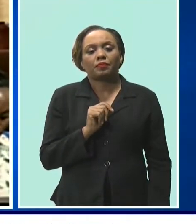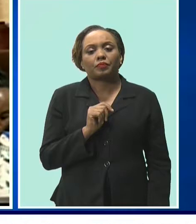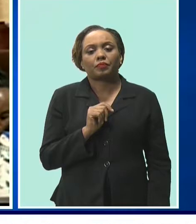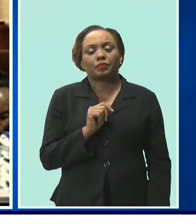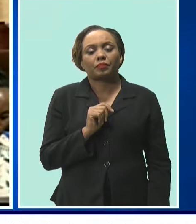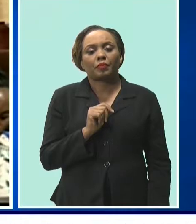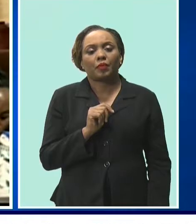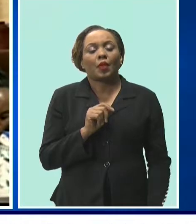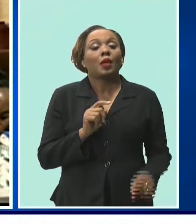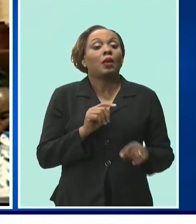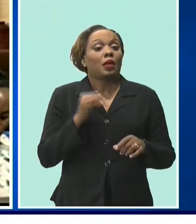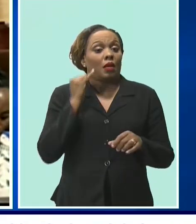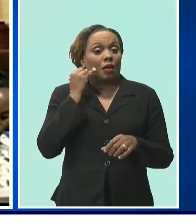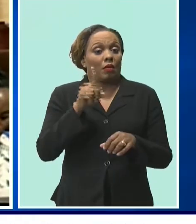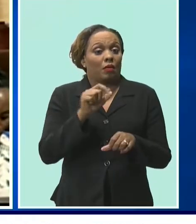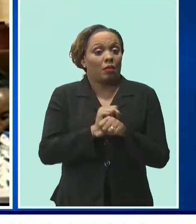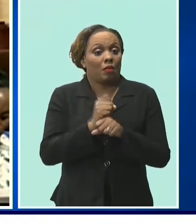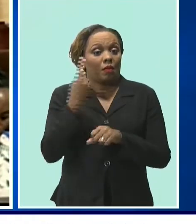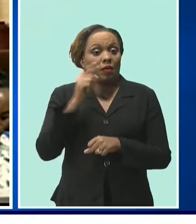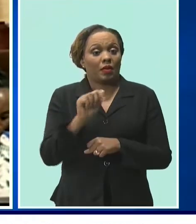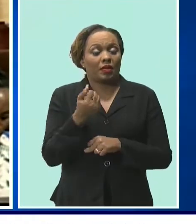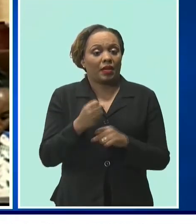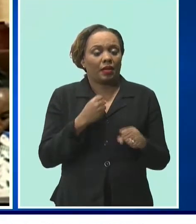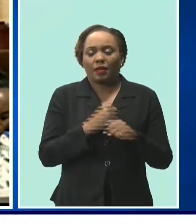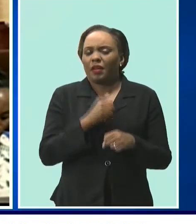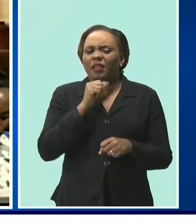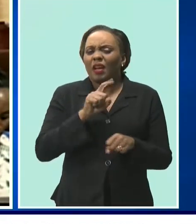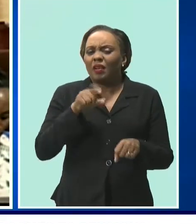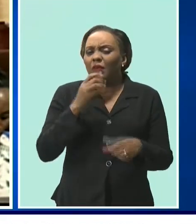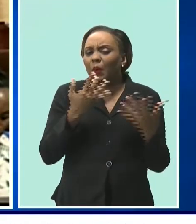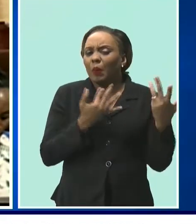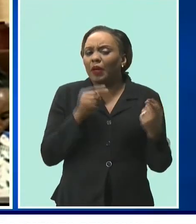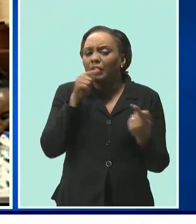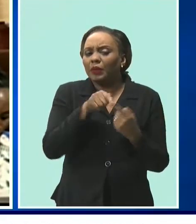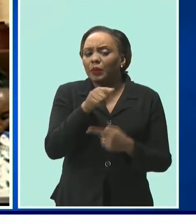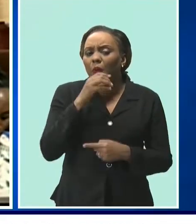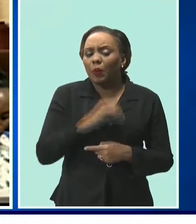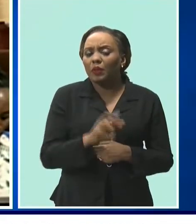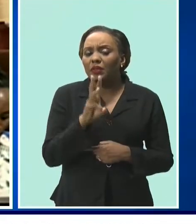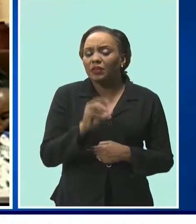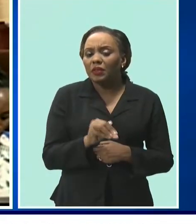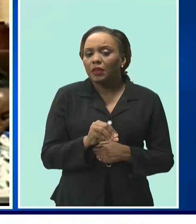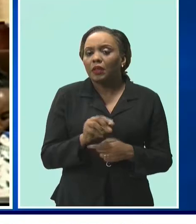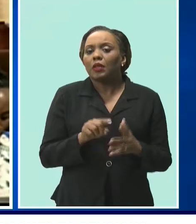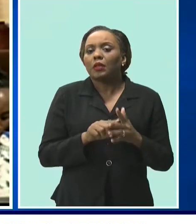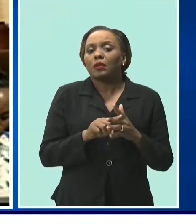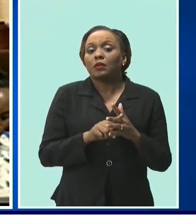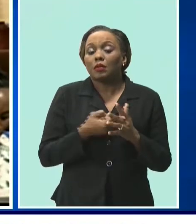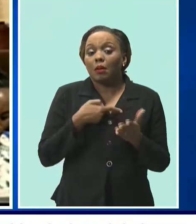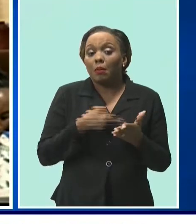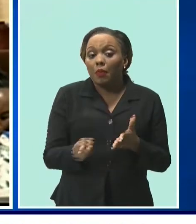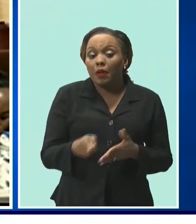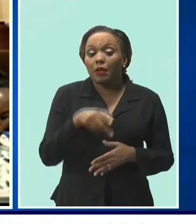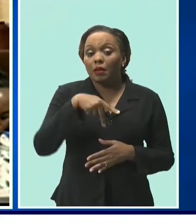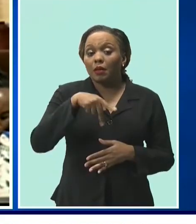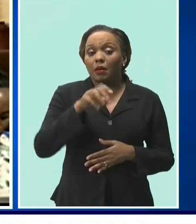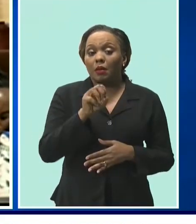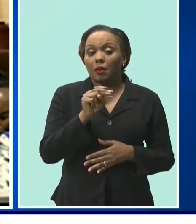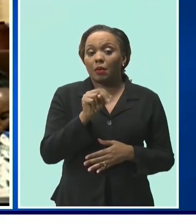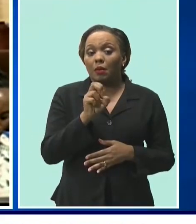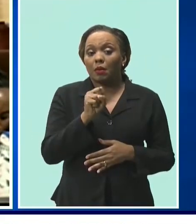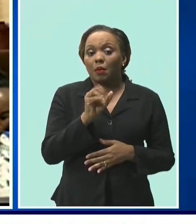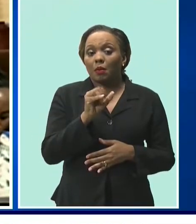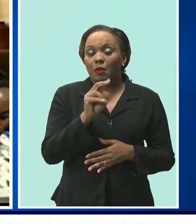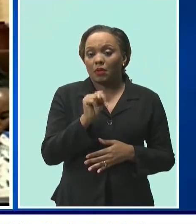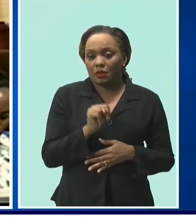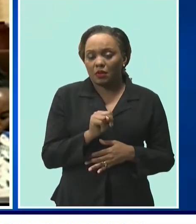as long as you got 10 years, so you don't have to wait until you're 60. So the pension is you start paying your pension immediately if you're declared medically